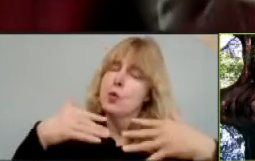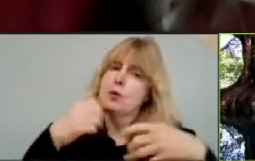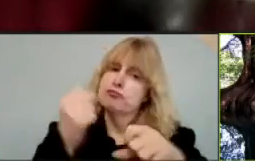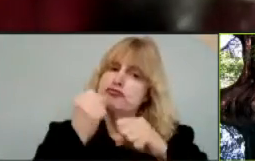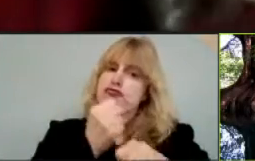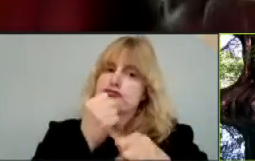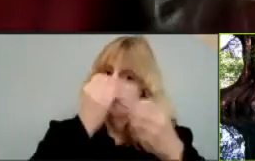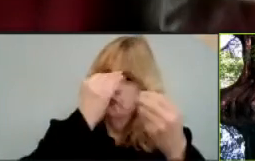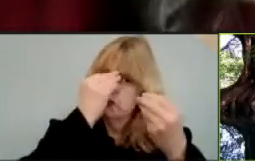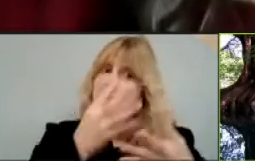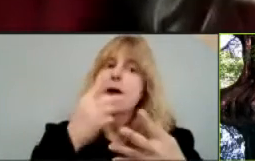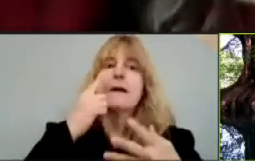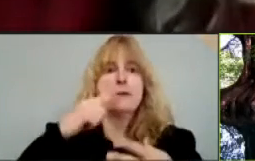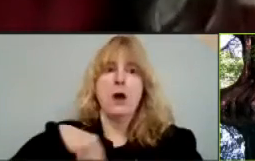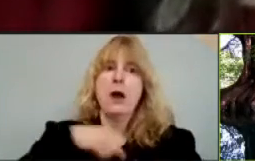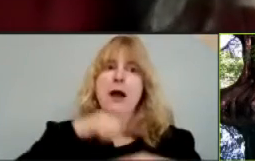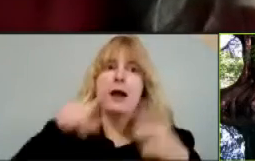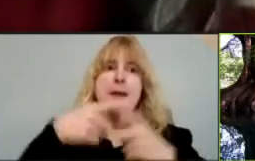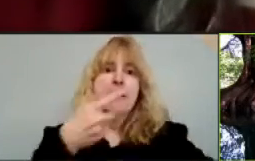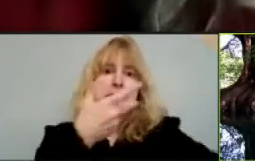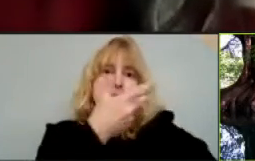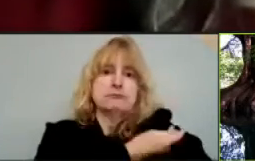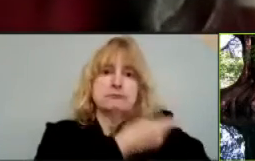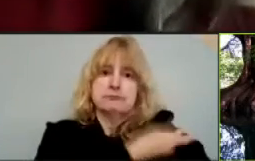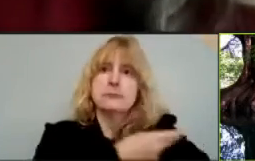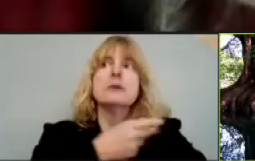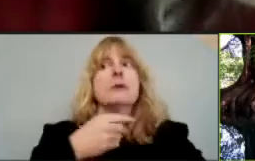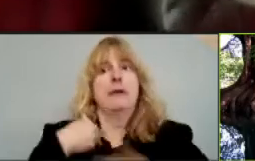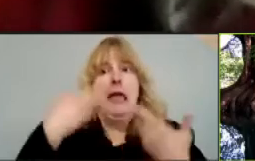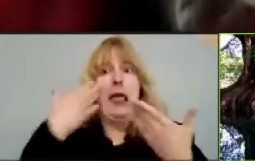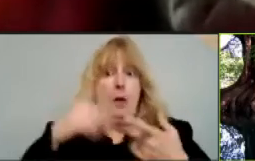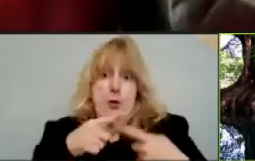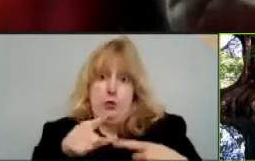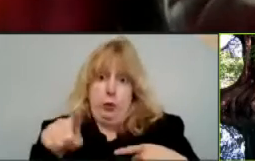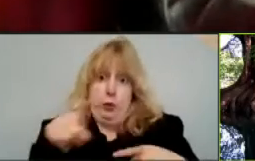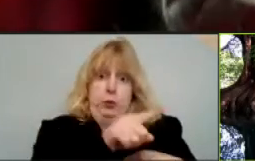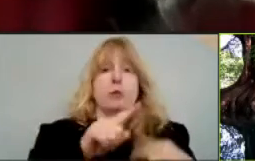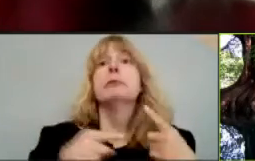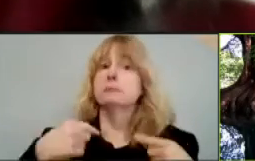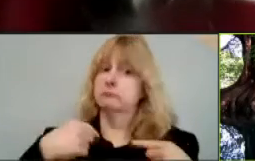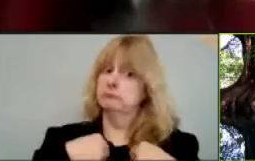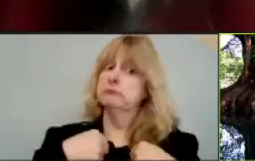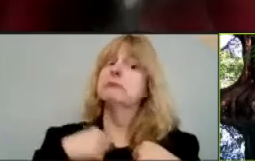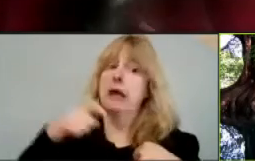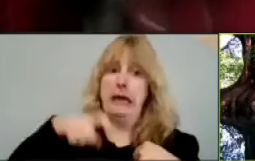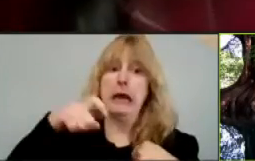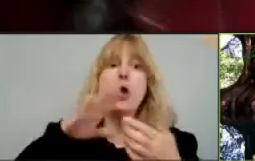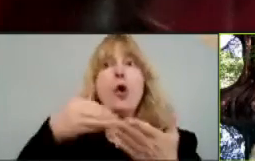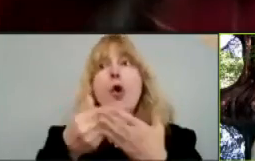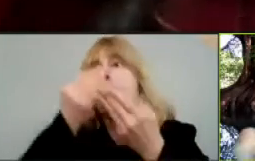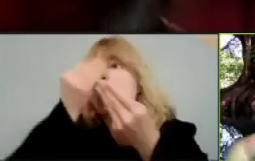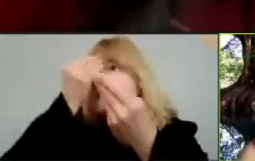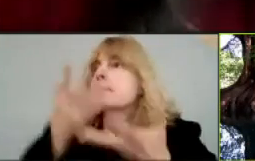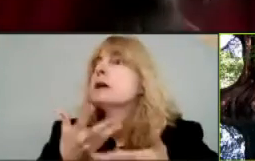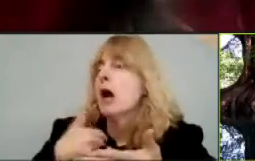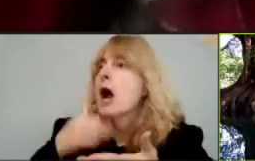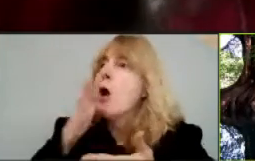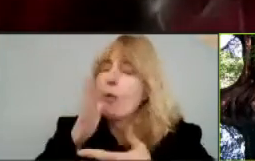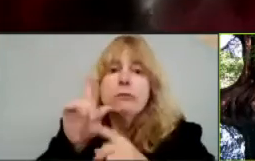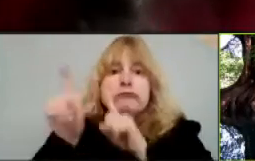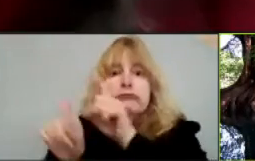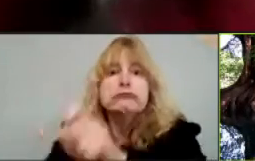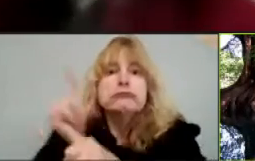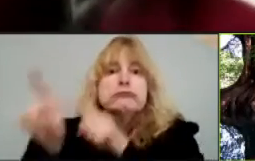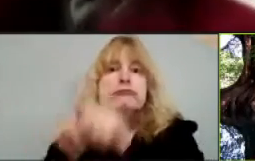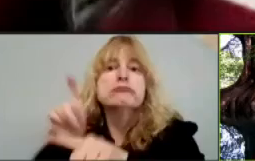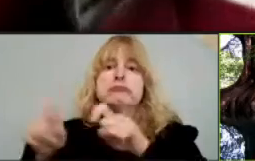you, but I need all of the information I can get. I will be asking questions of the experts, and I hope that